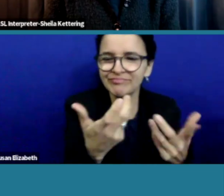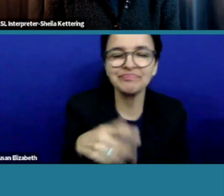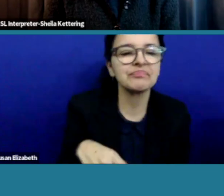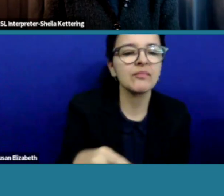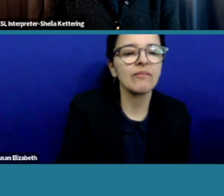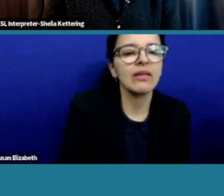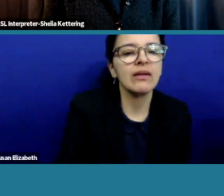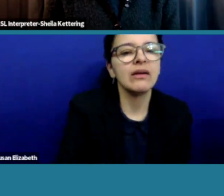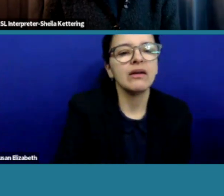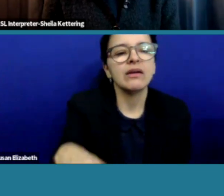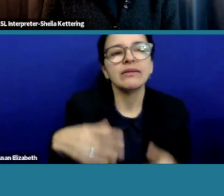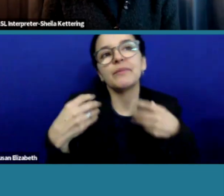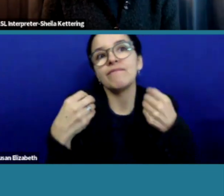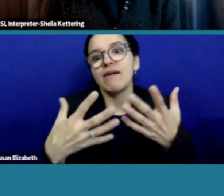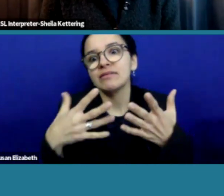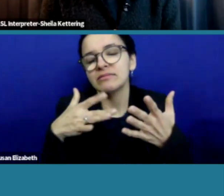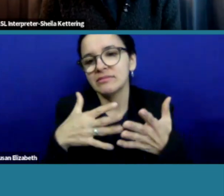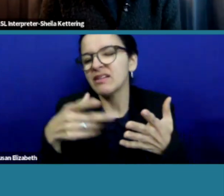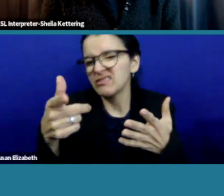a specific fit.